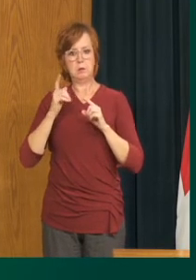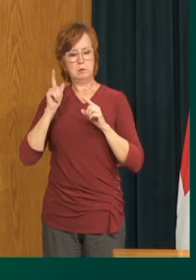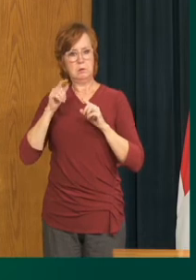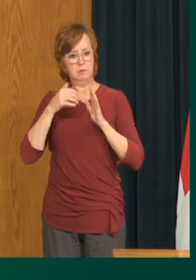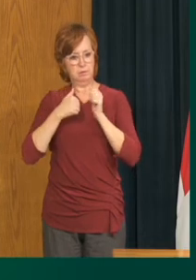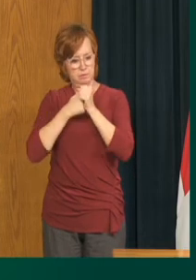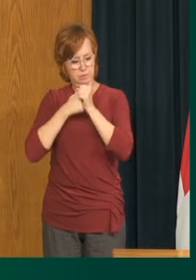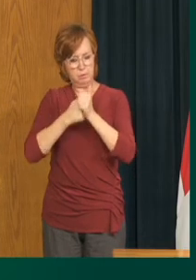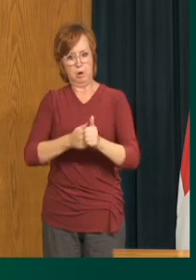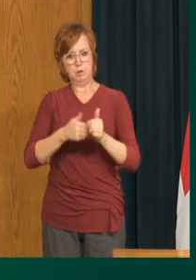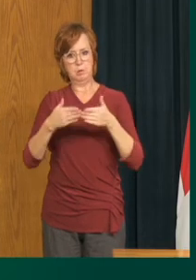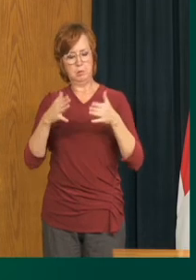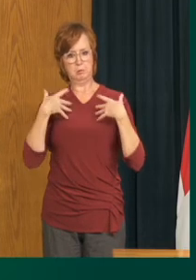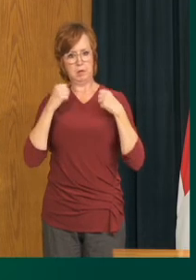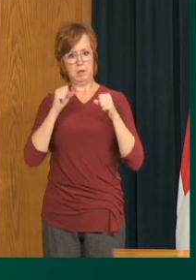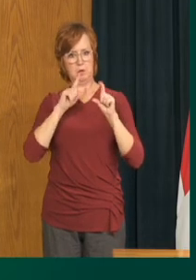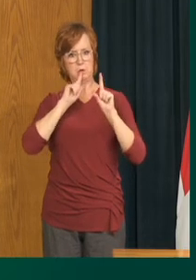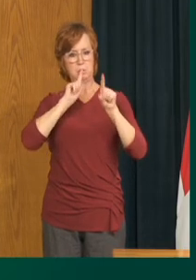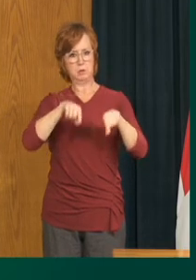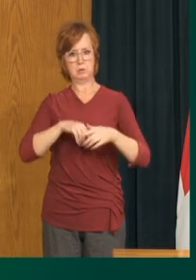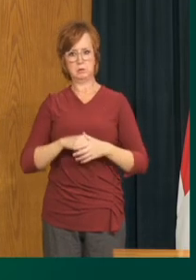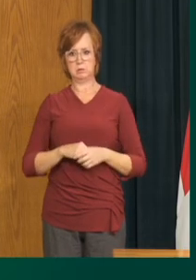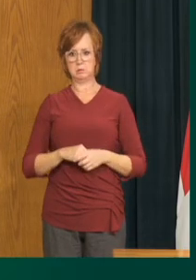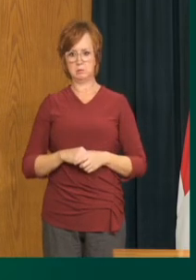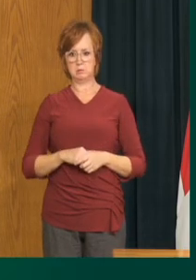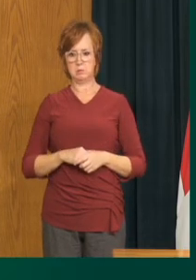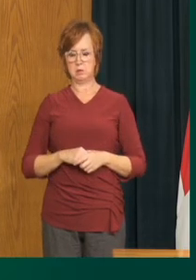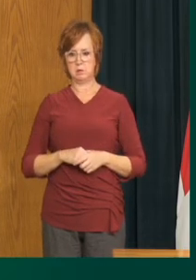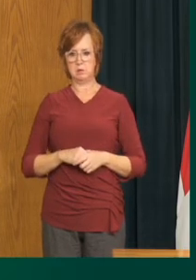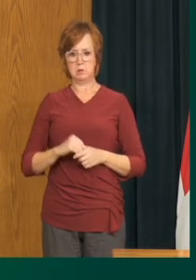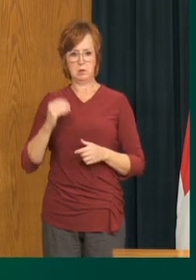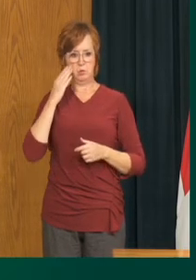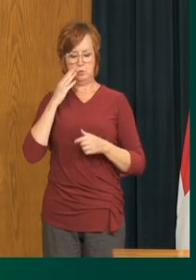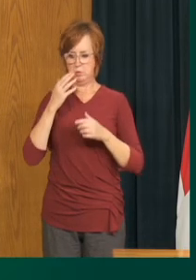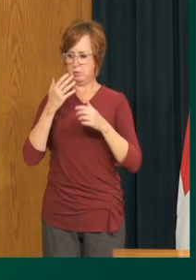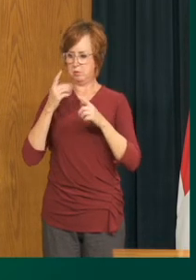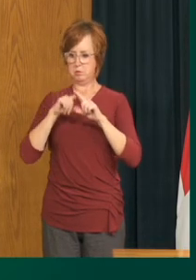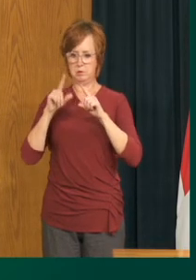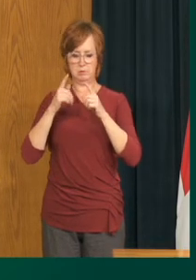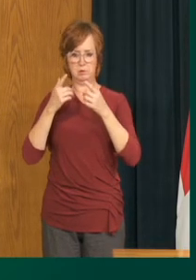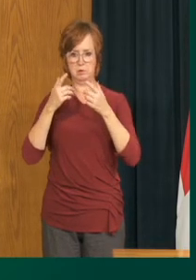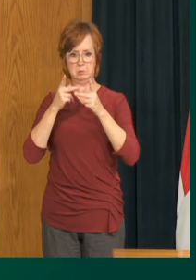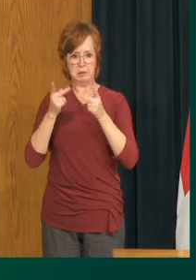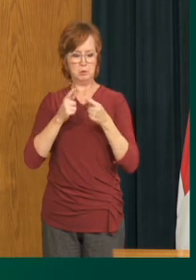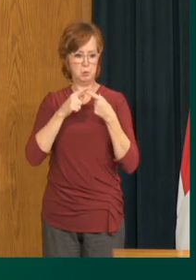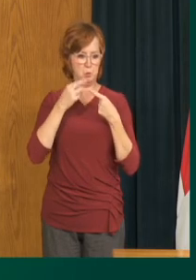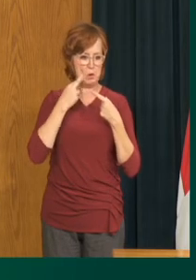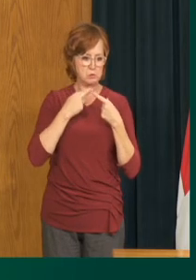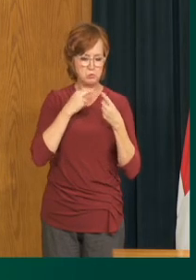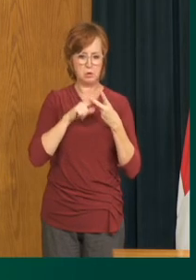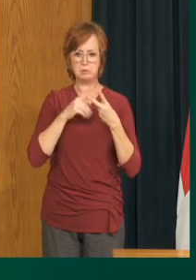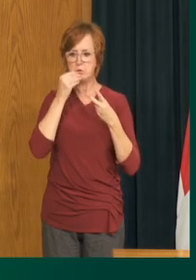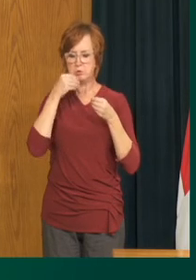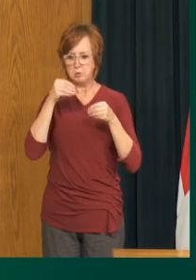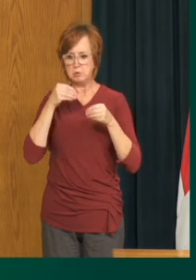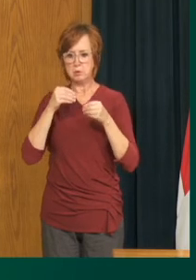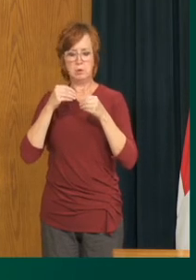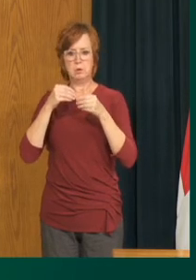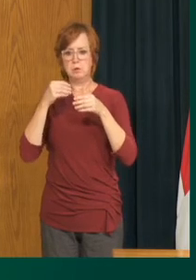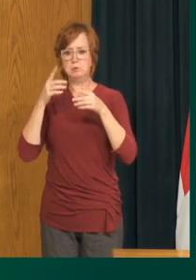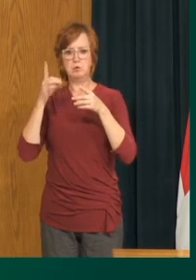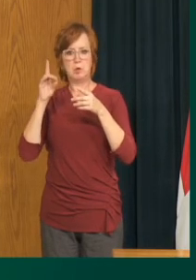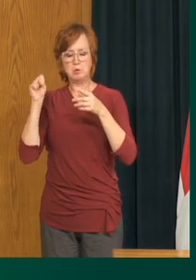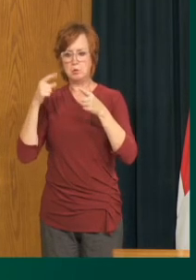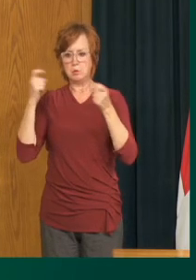to the public health orders that are here. There are places where masks are mandatory, and if you choose not to wear one, unfortunately you won't be able to partake